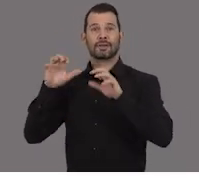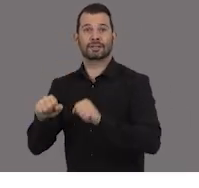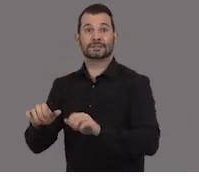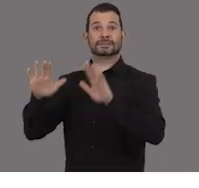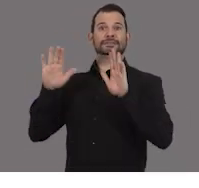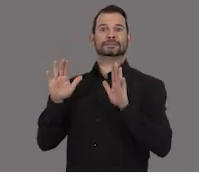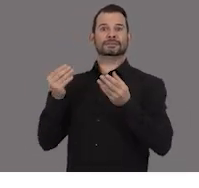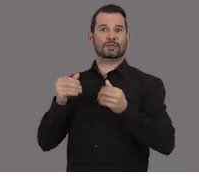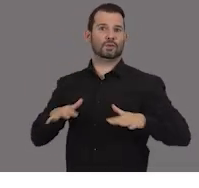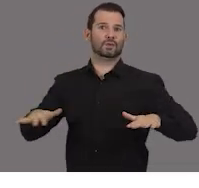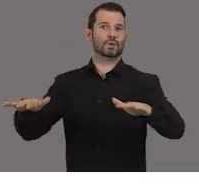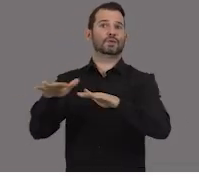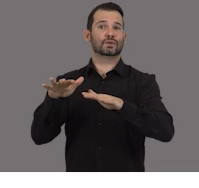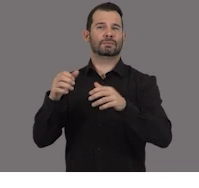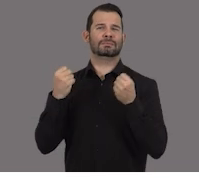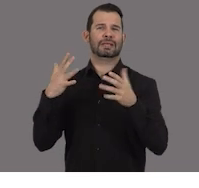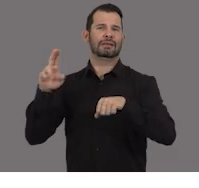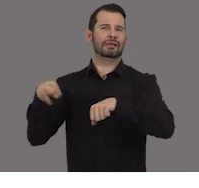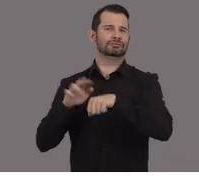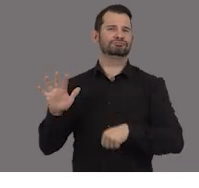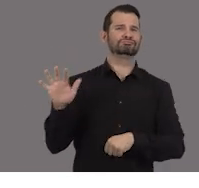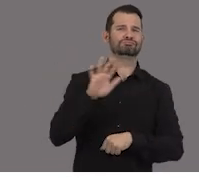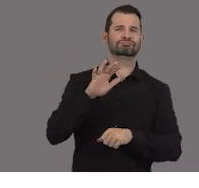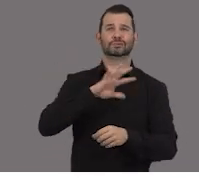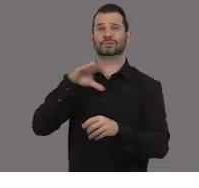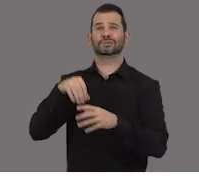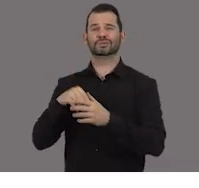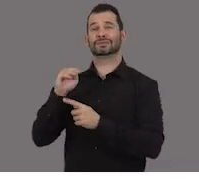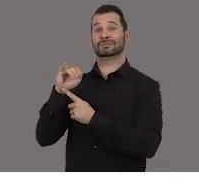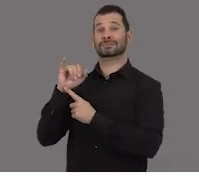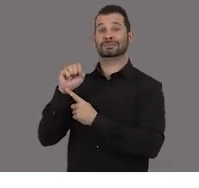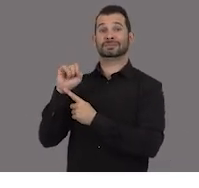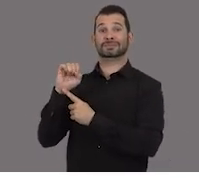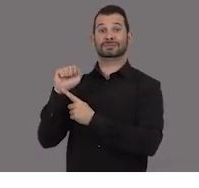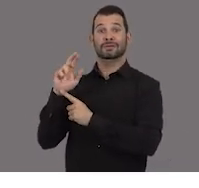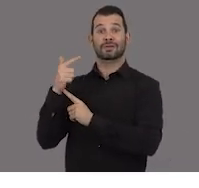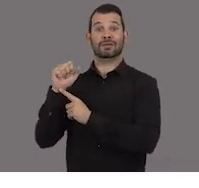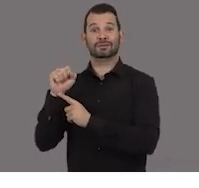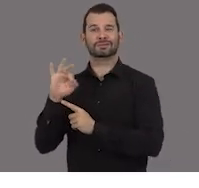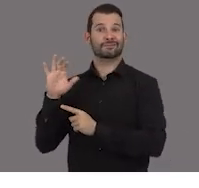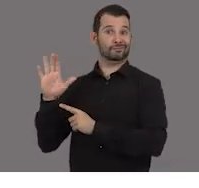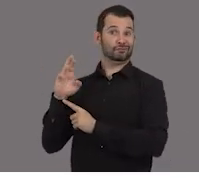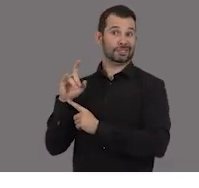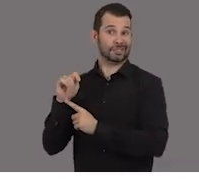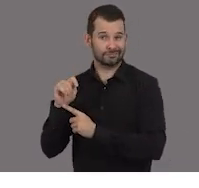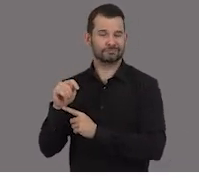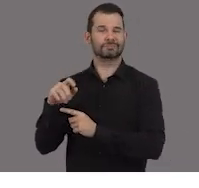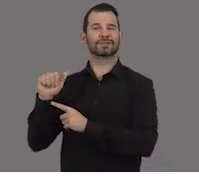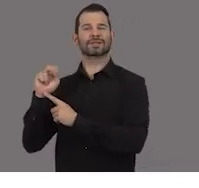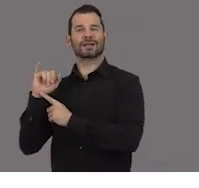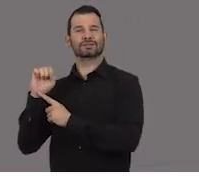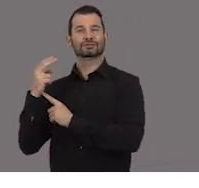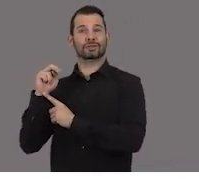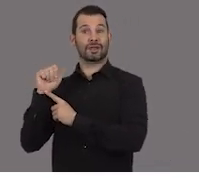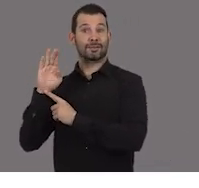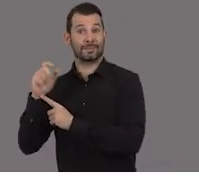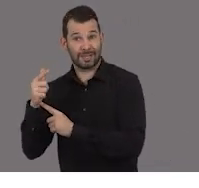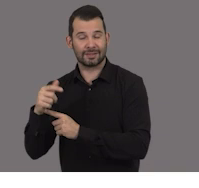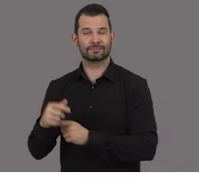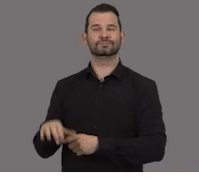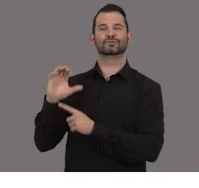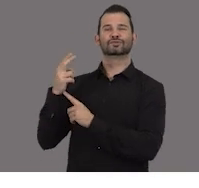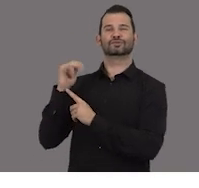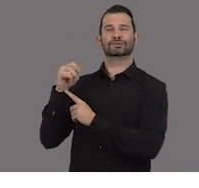unceded territory of many nations, including the Mississaugas of the Credit, the Anishinaabeg, the Chippewa,